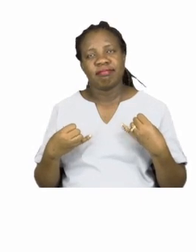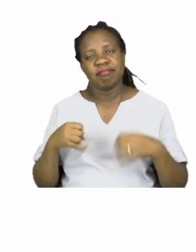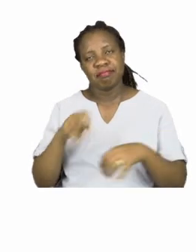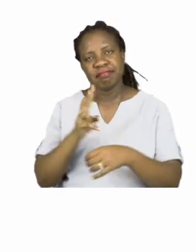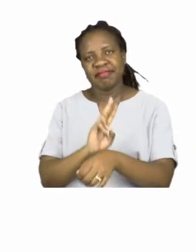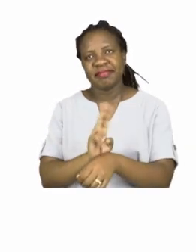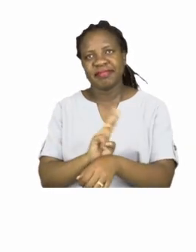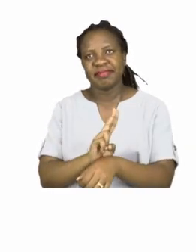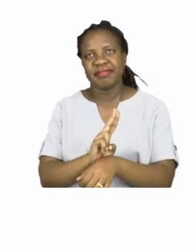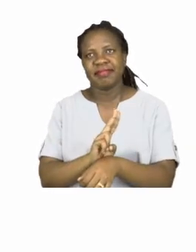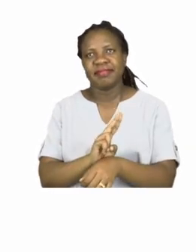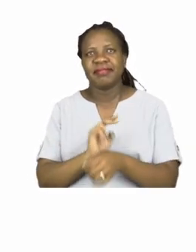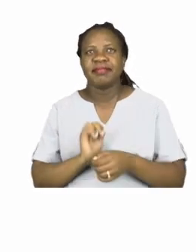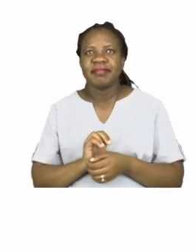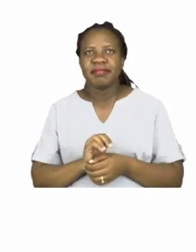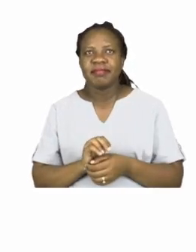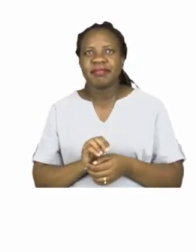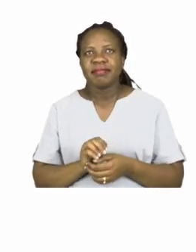advert break.